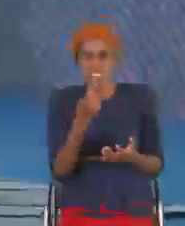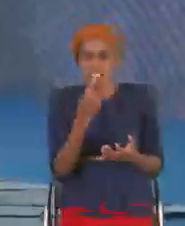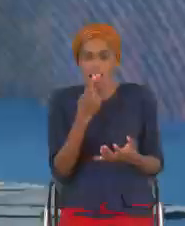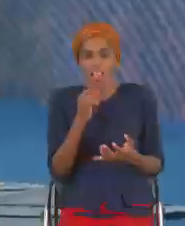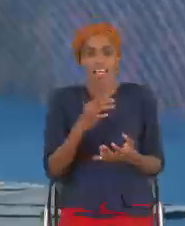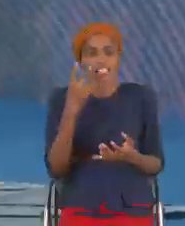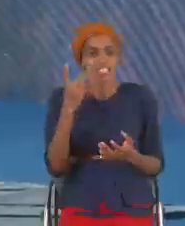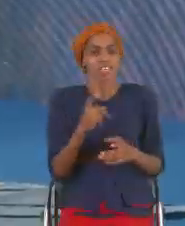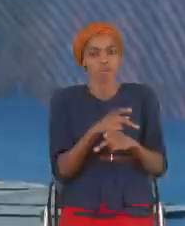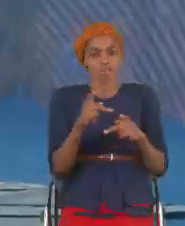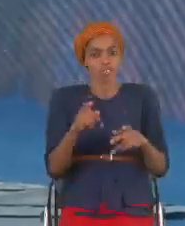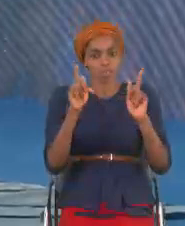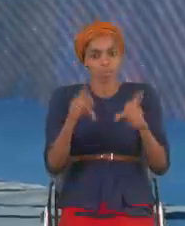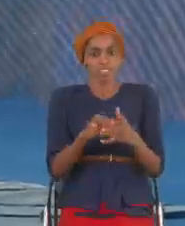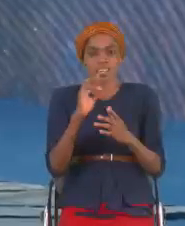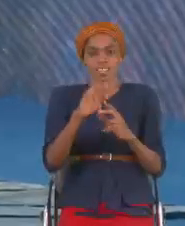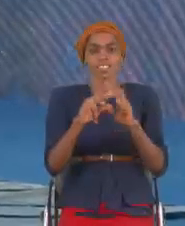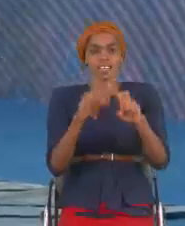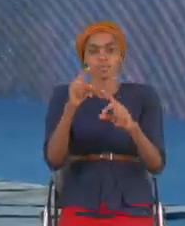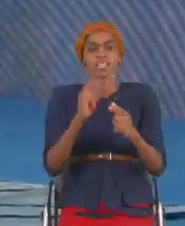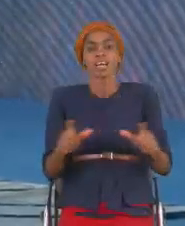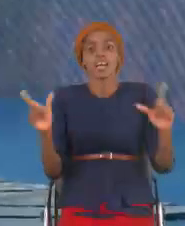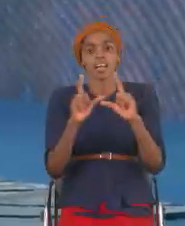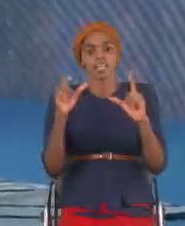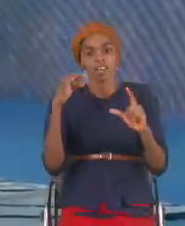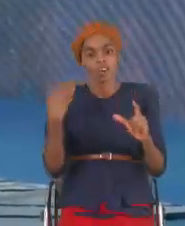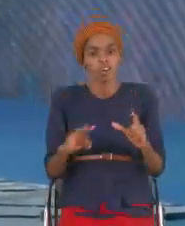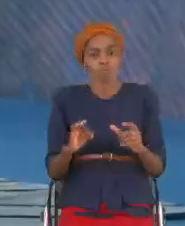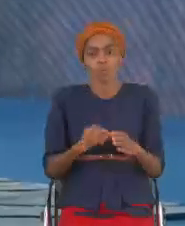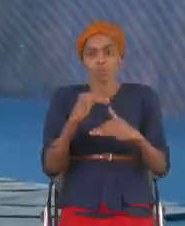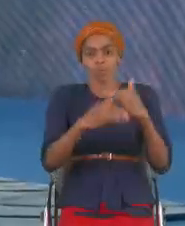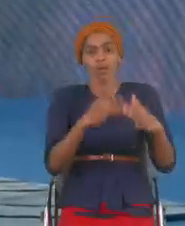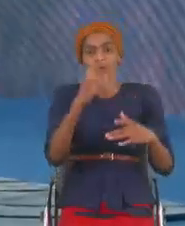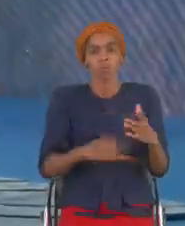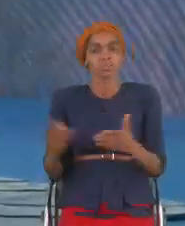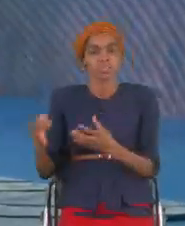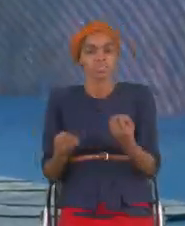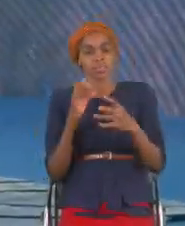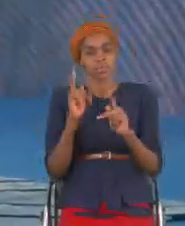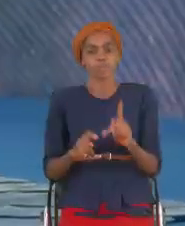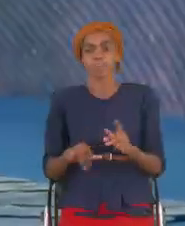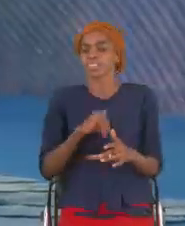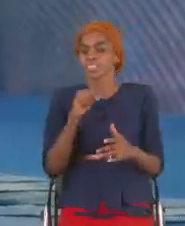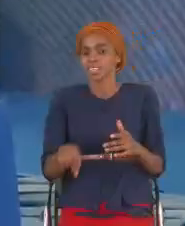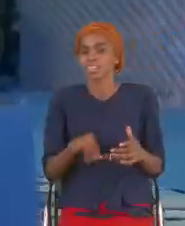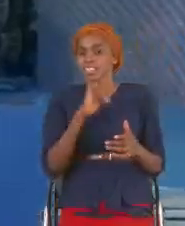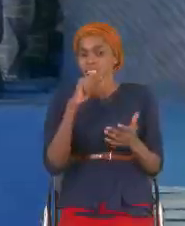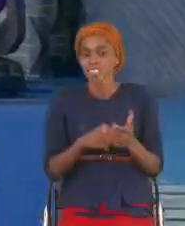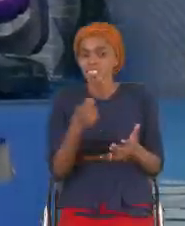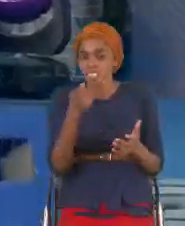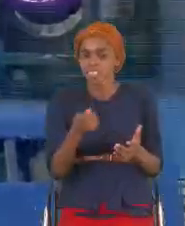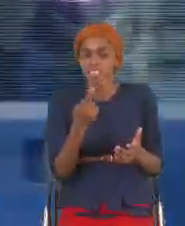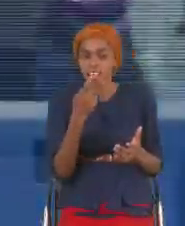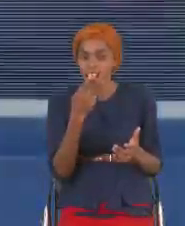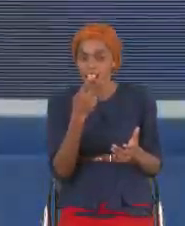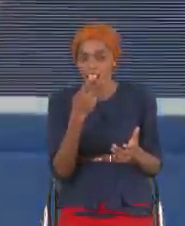the ladder of progress and success, and what brings many people down is that little tongue. I can show